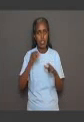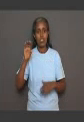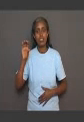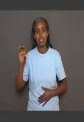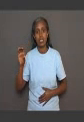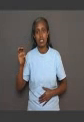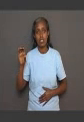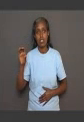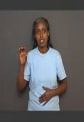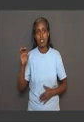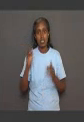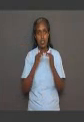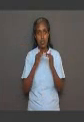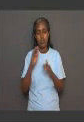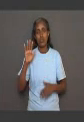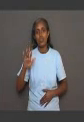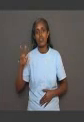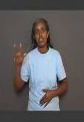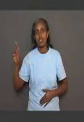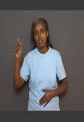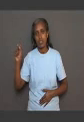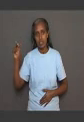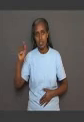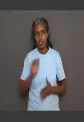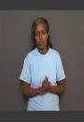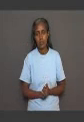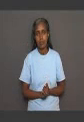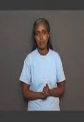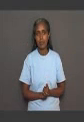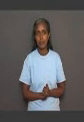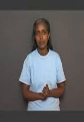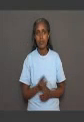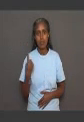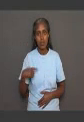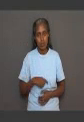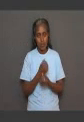of angle C is 53 degrees.